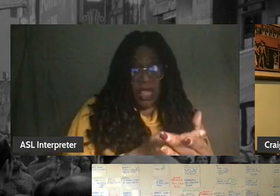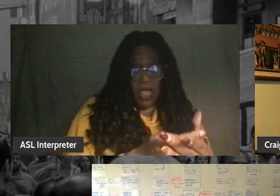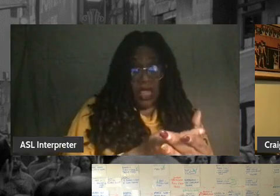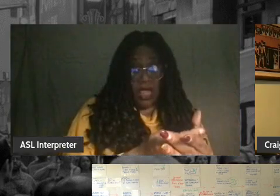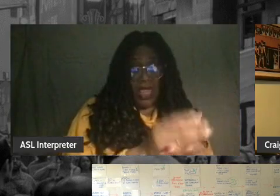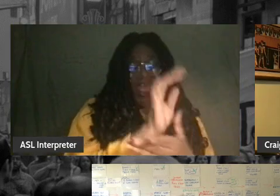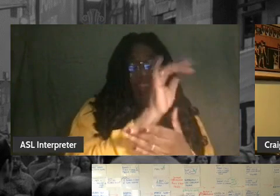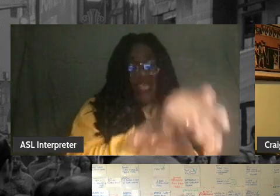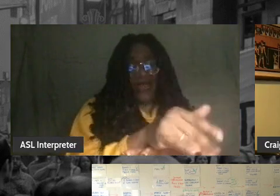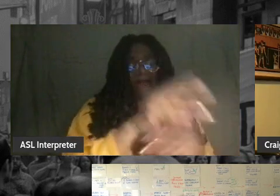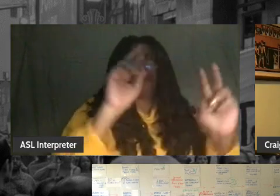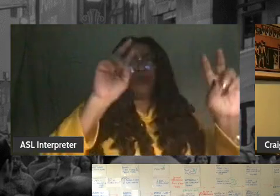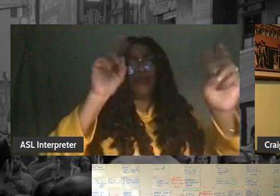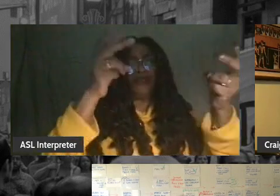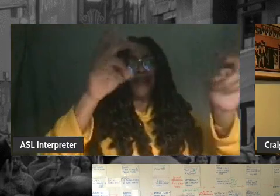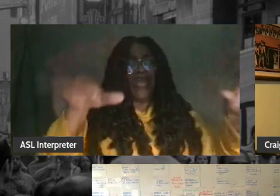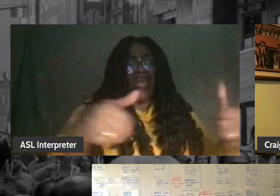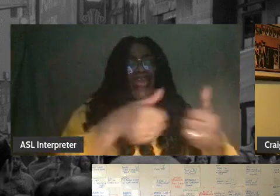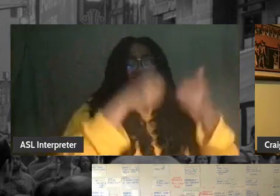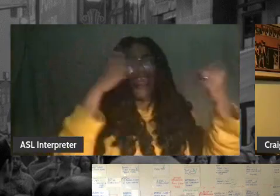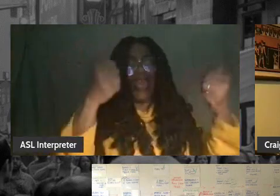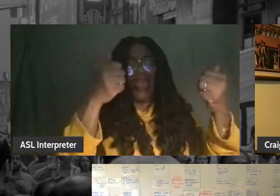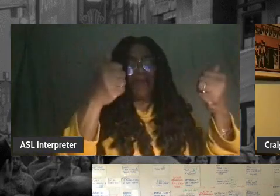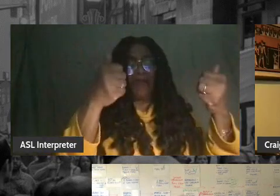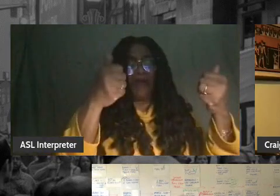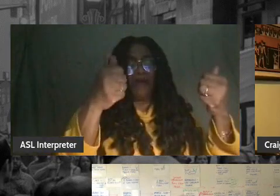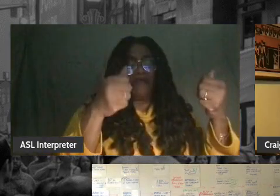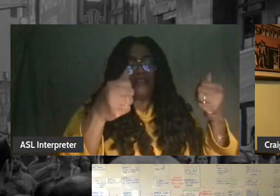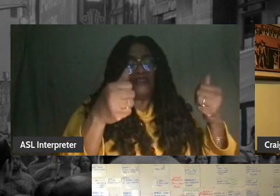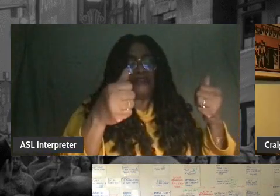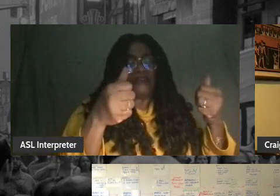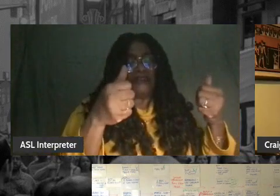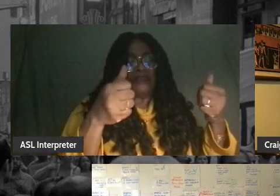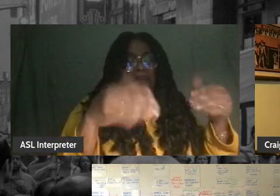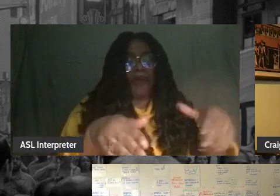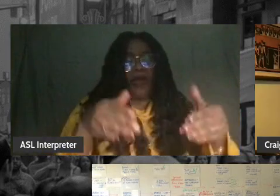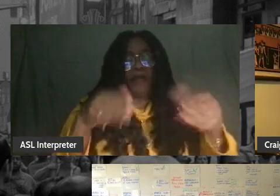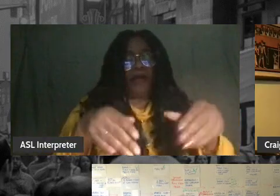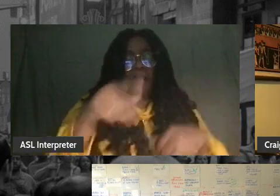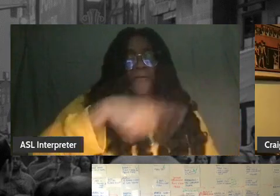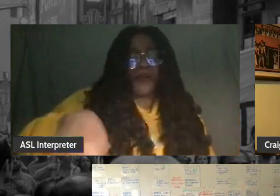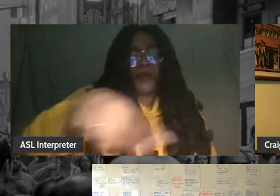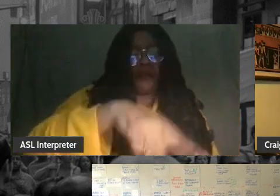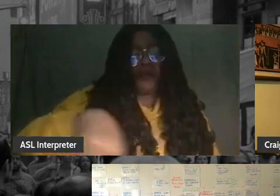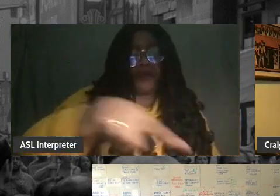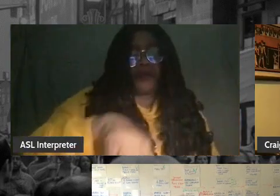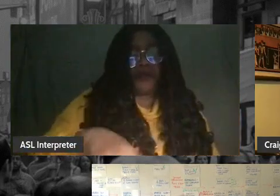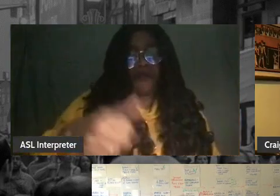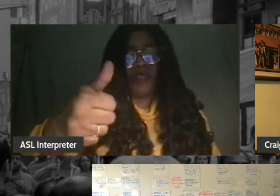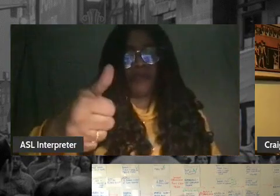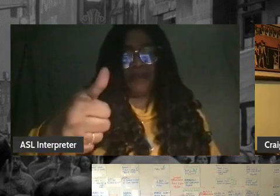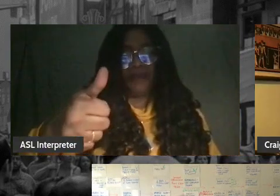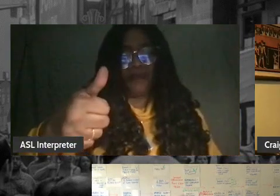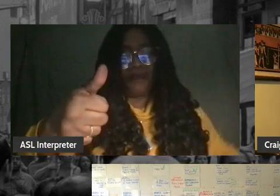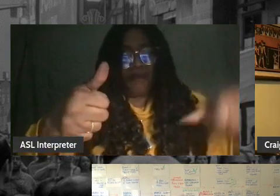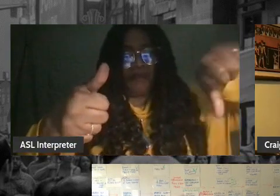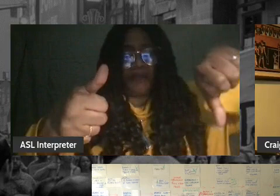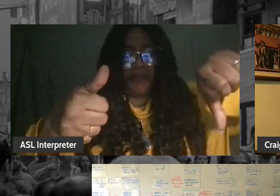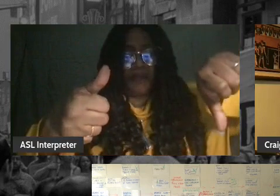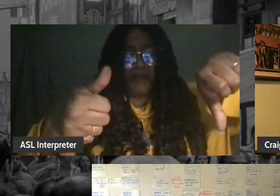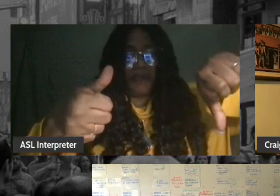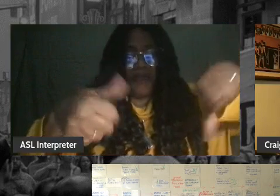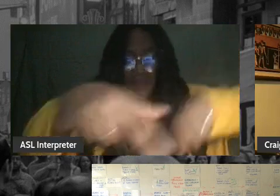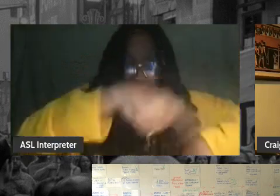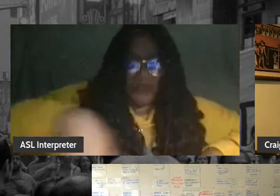a game of sort of constant Russian roulette. We were just spinning the wheel and shooting and not